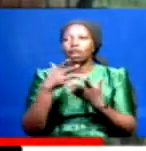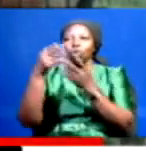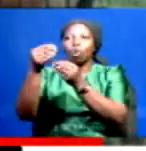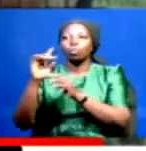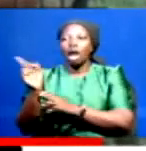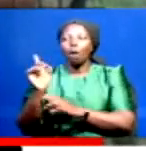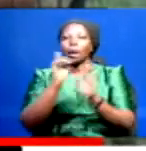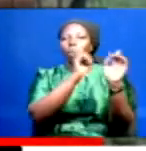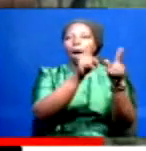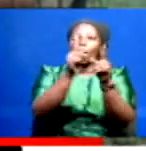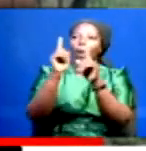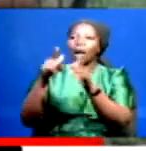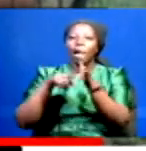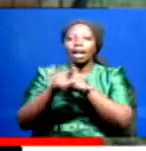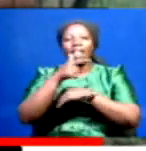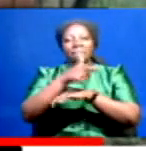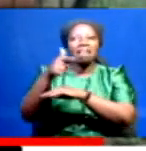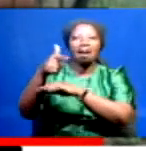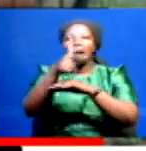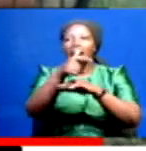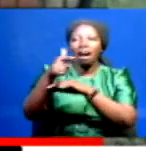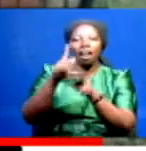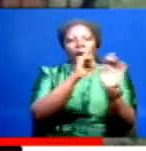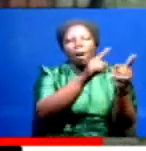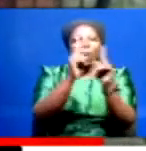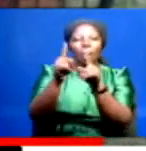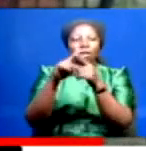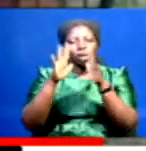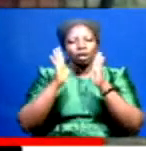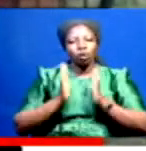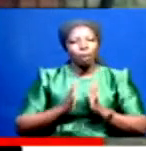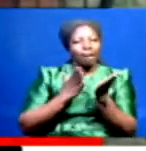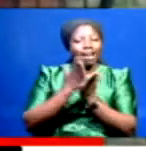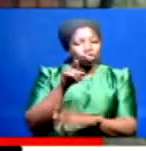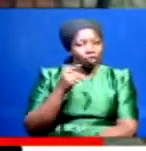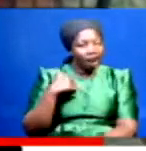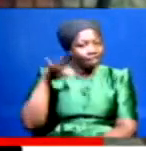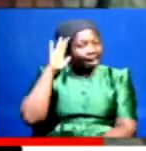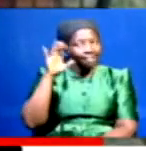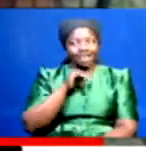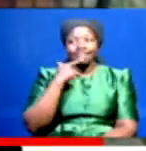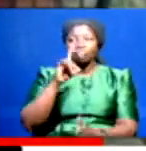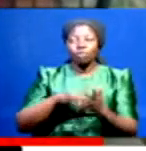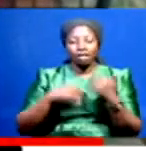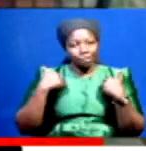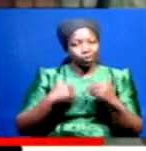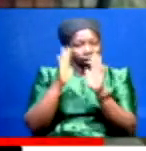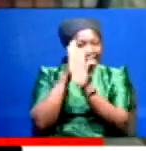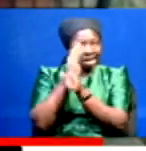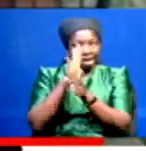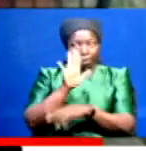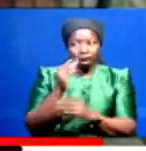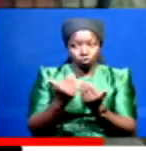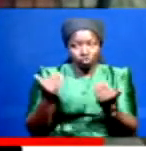akizunguka kwa media, anazunguka paka kwa human rights, vile nilisikia akisema mimi nimeficha watoto wake, na ile